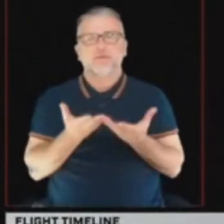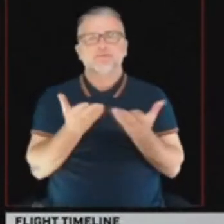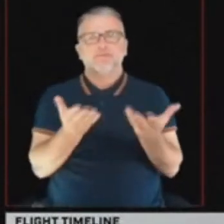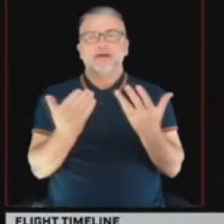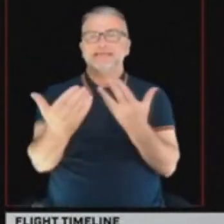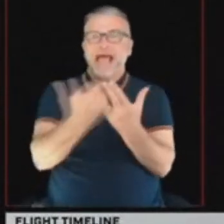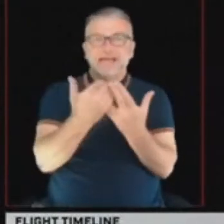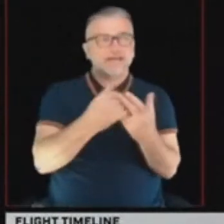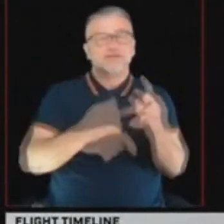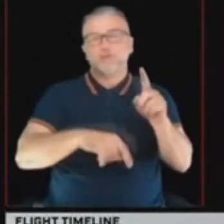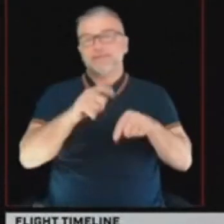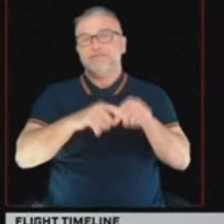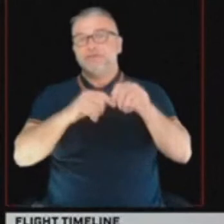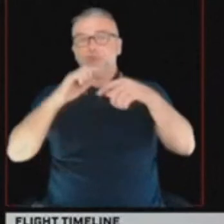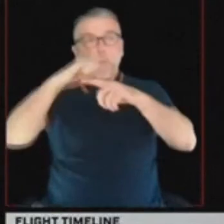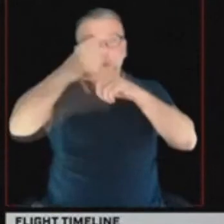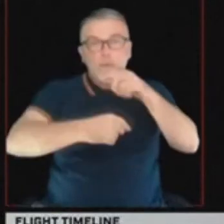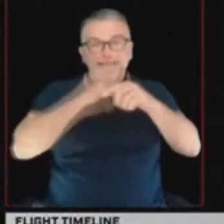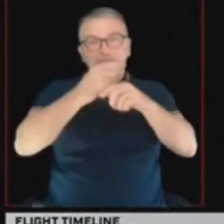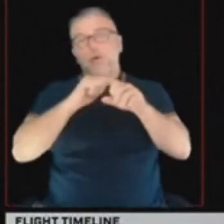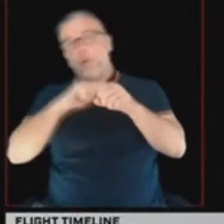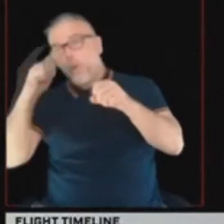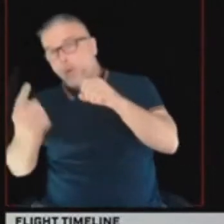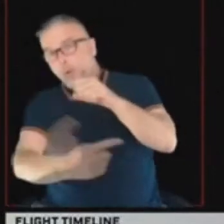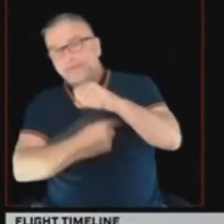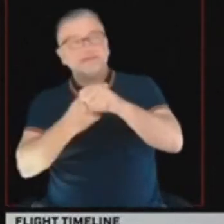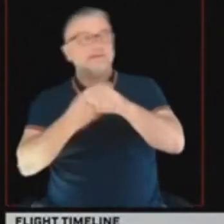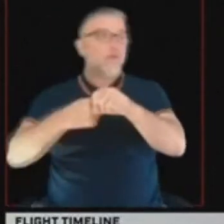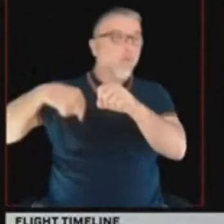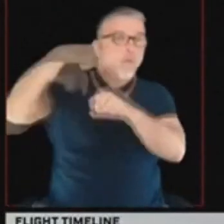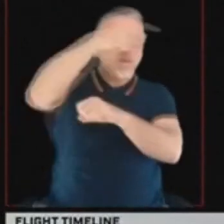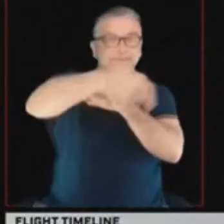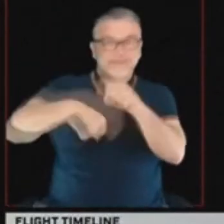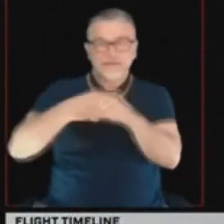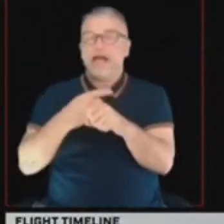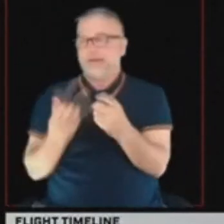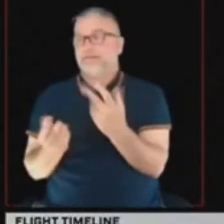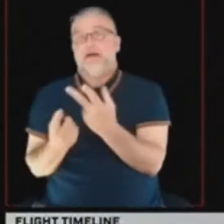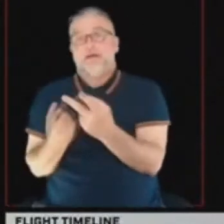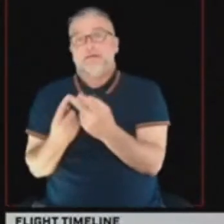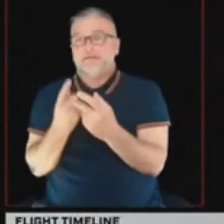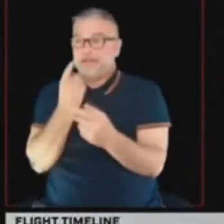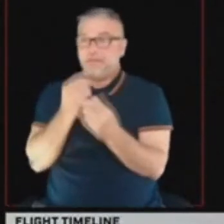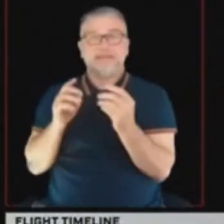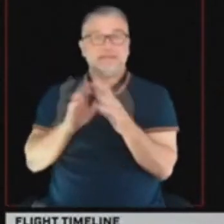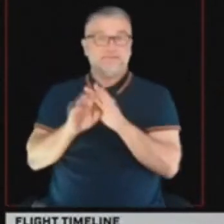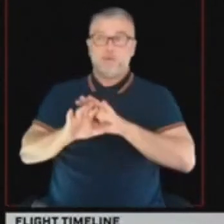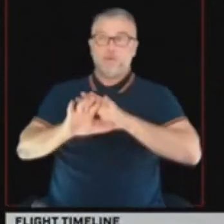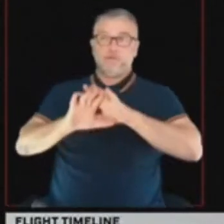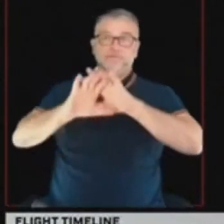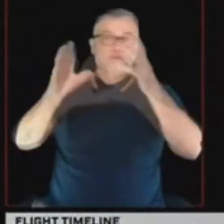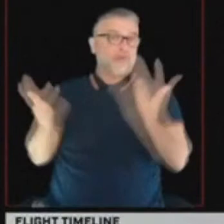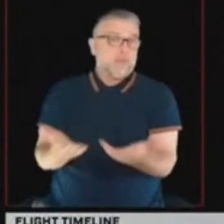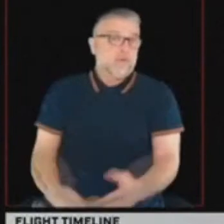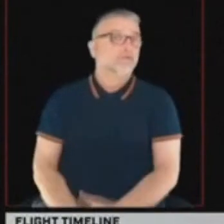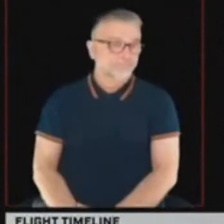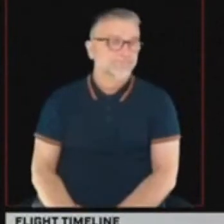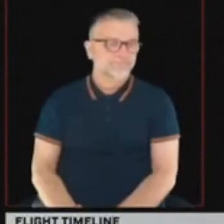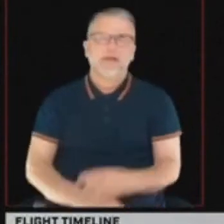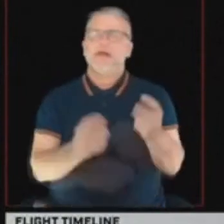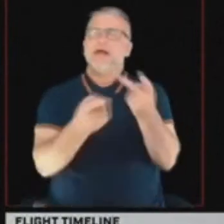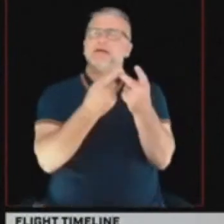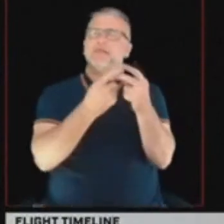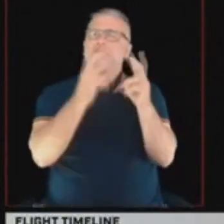orbits and mission capabilities internationally. So moving to another topic, there's that